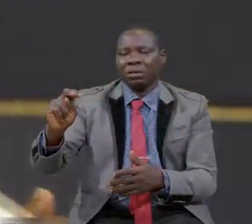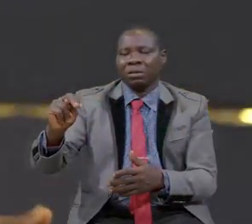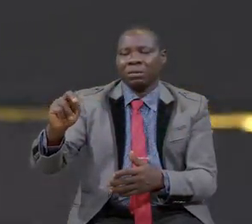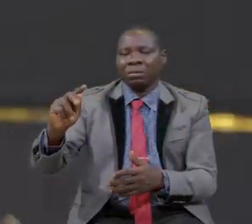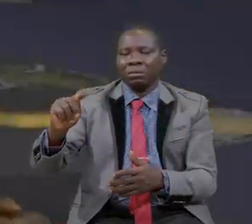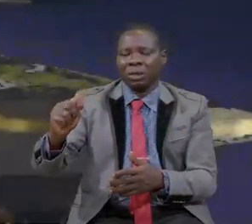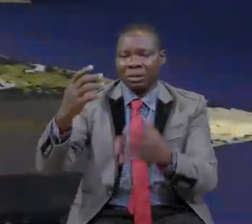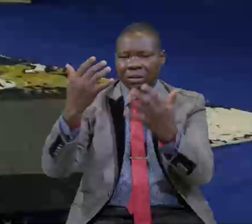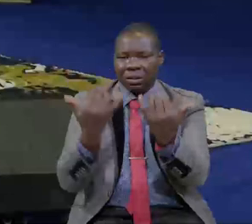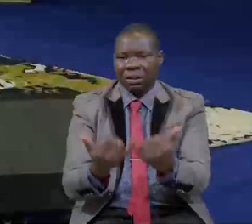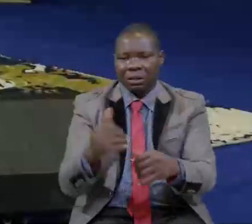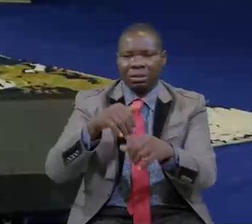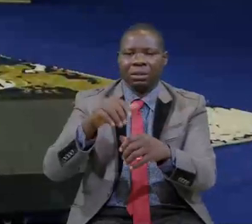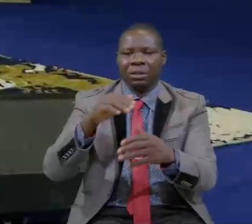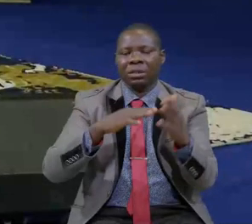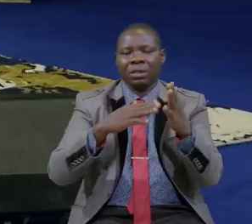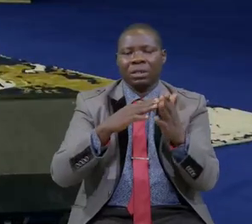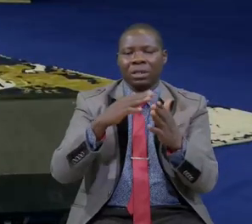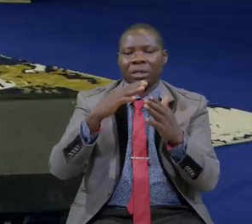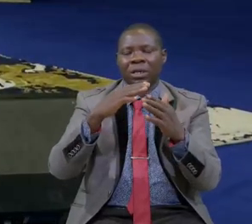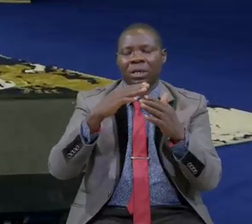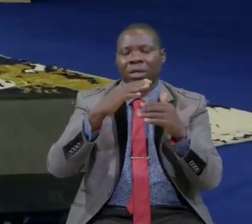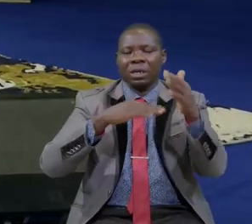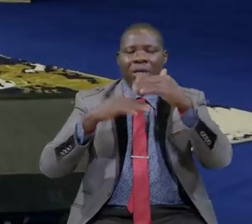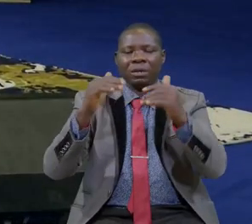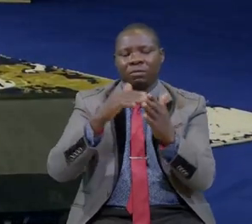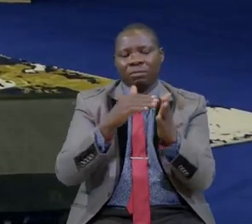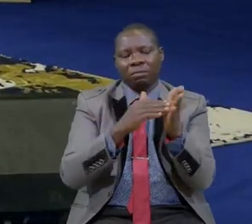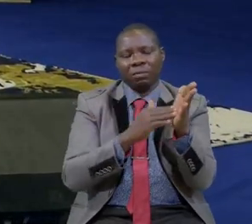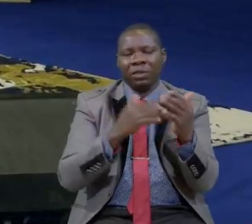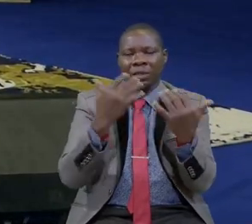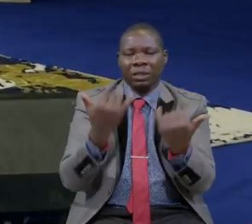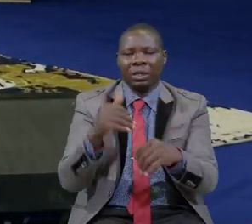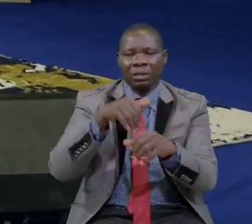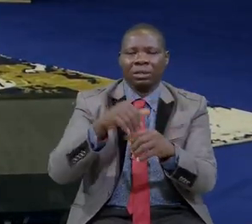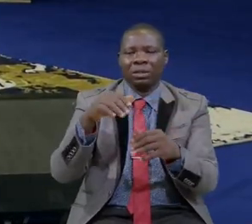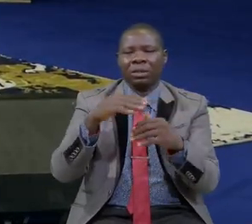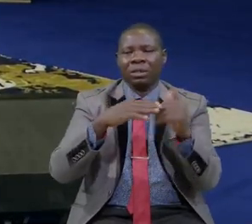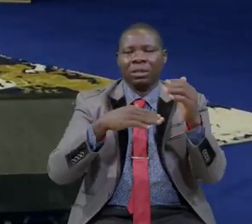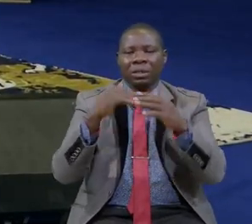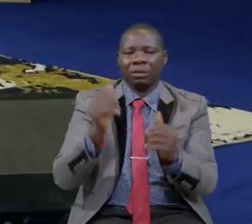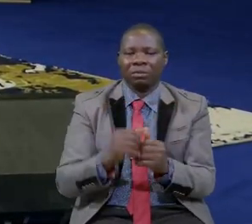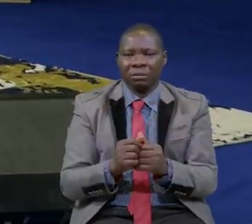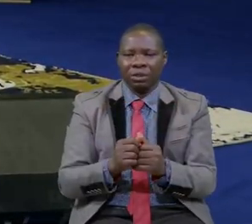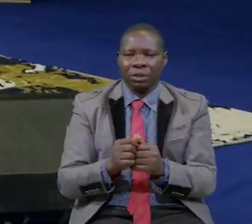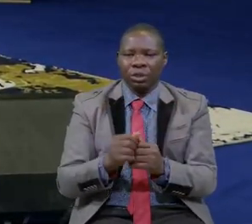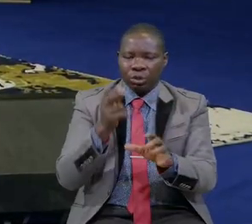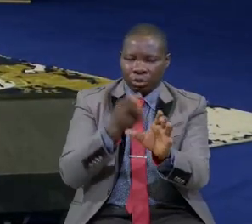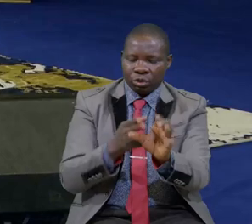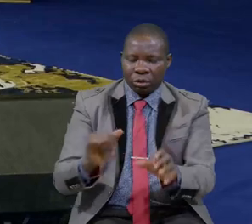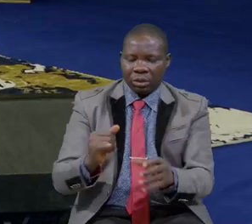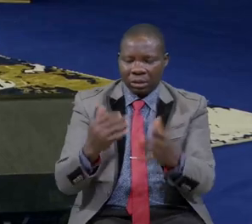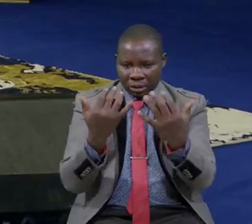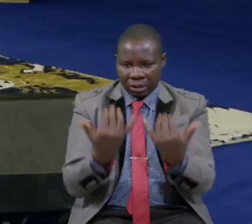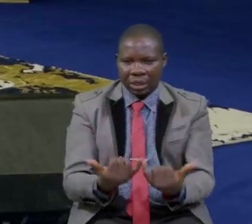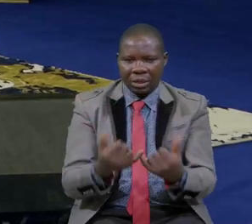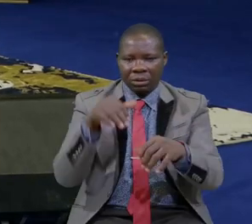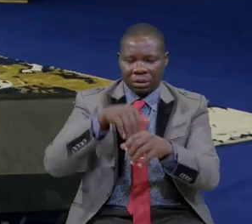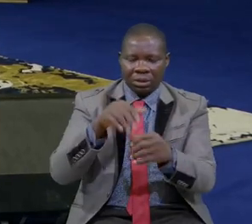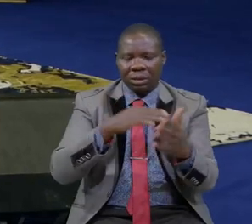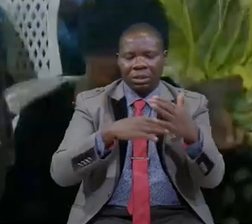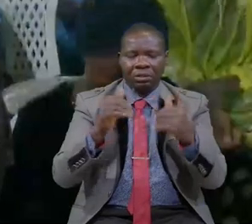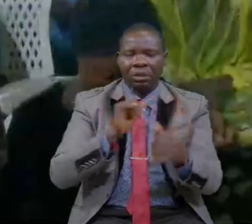Enlistment now in heaven. I can tell you very clearly, God is about to write your name in the book of